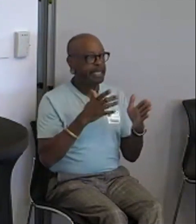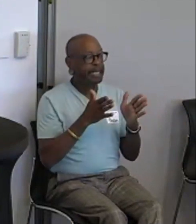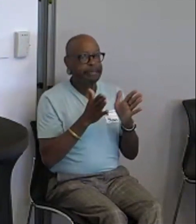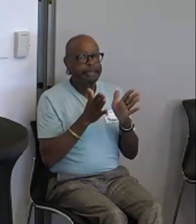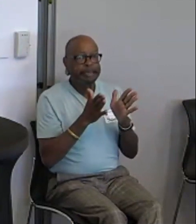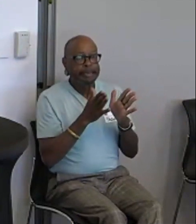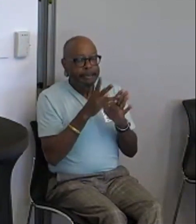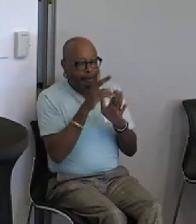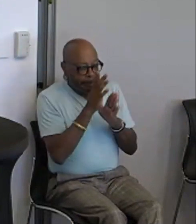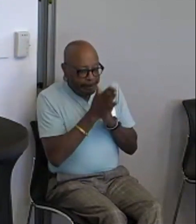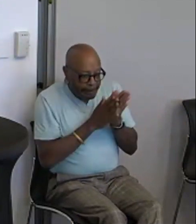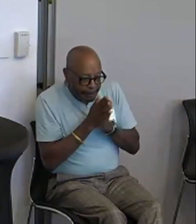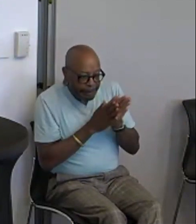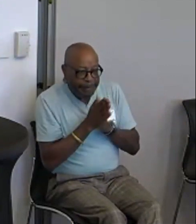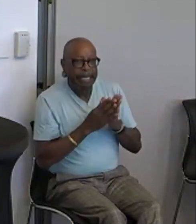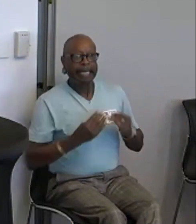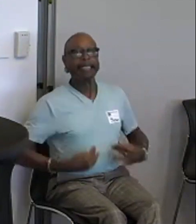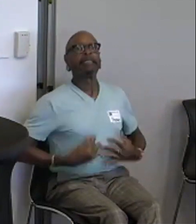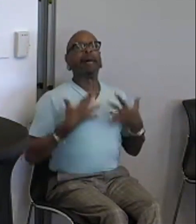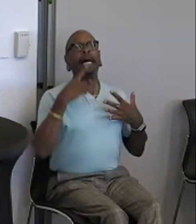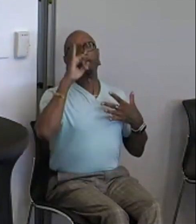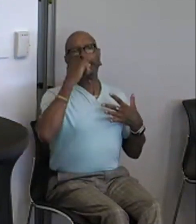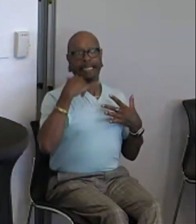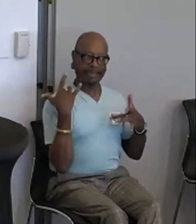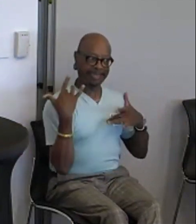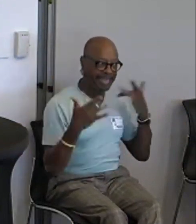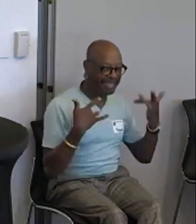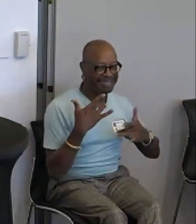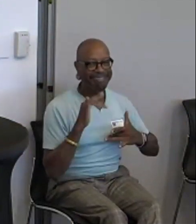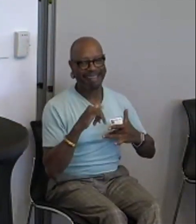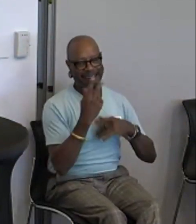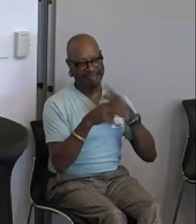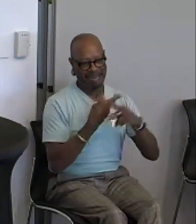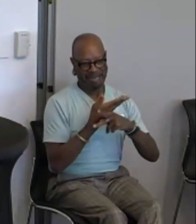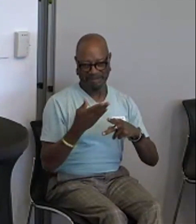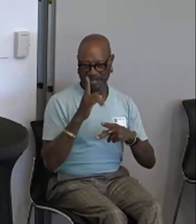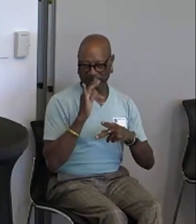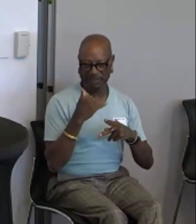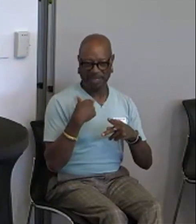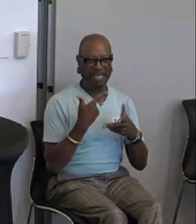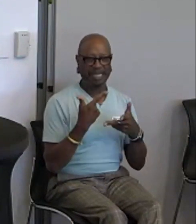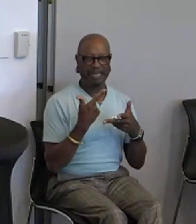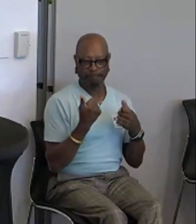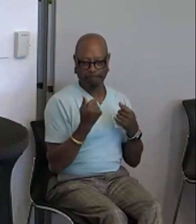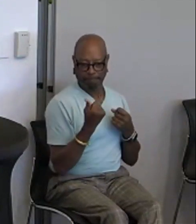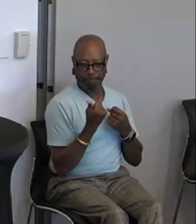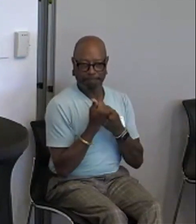and excited. And those kinds of encounters can really propel a lifetime